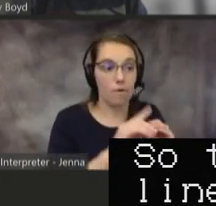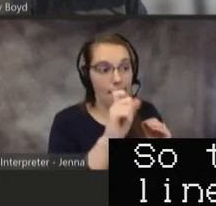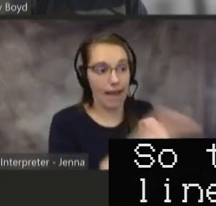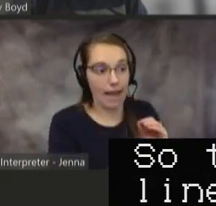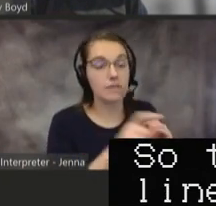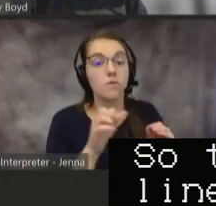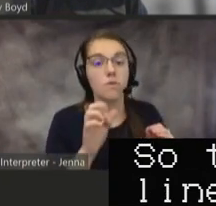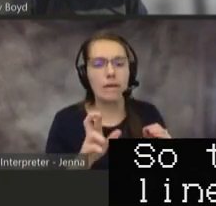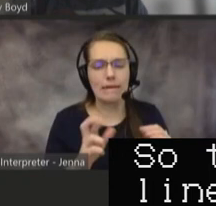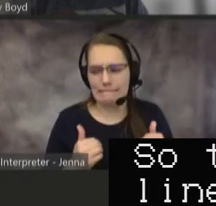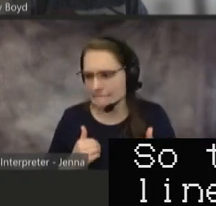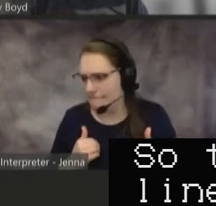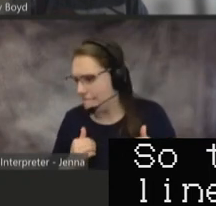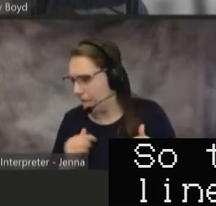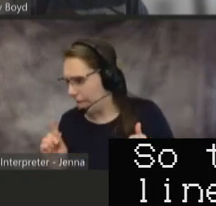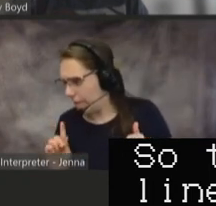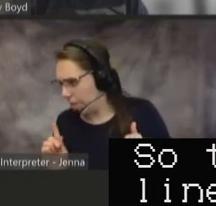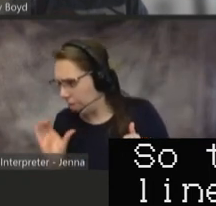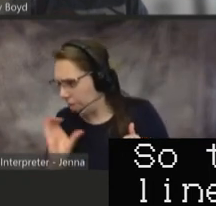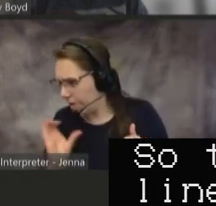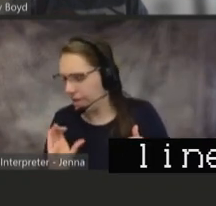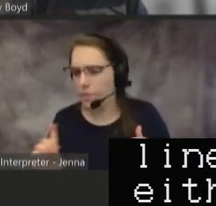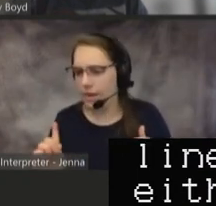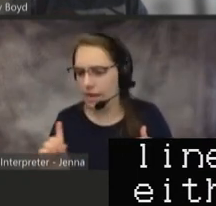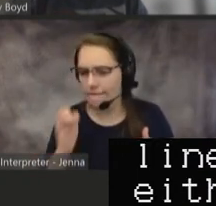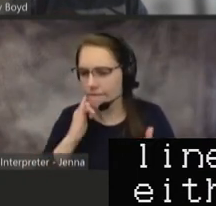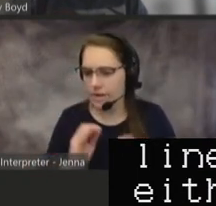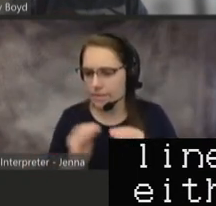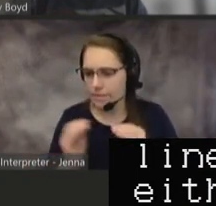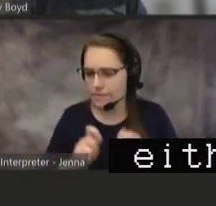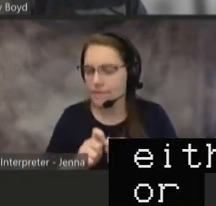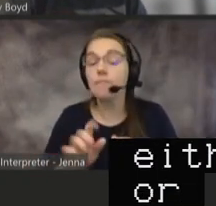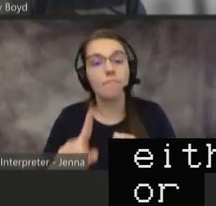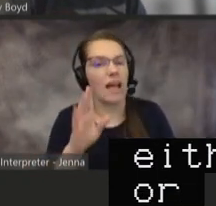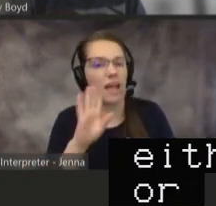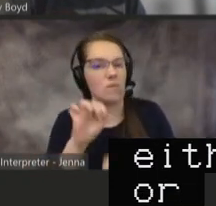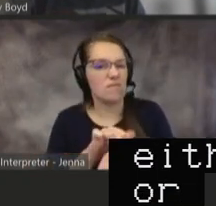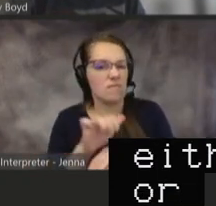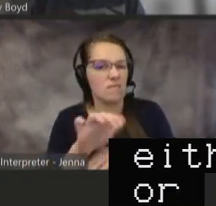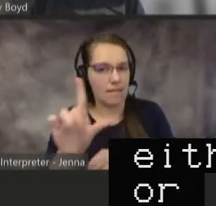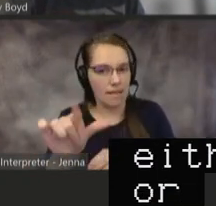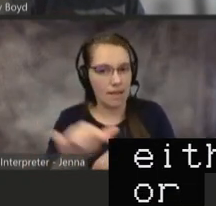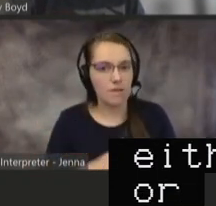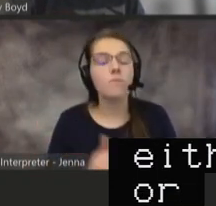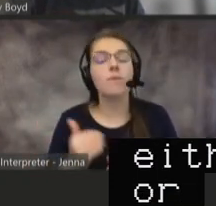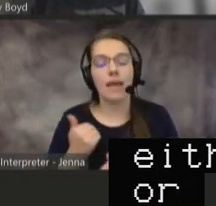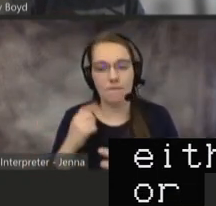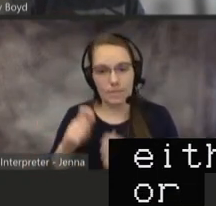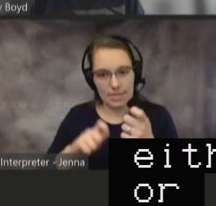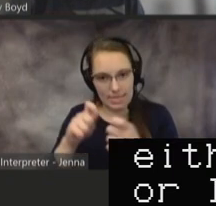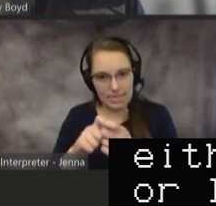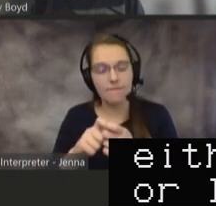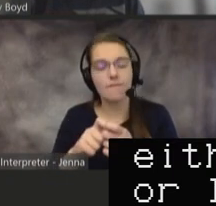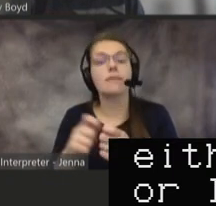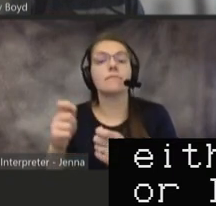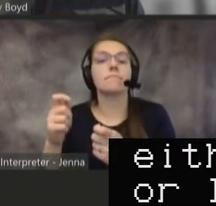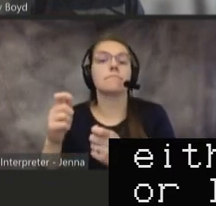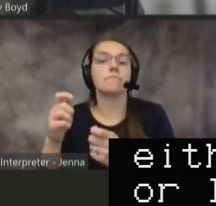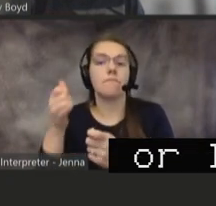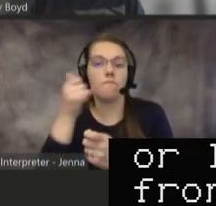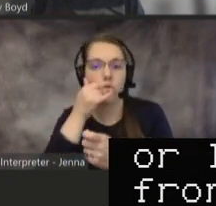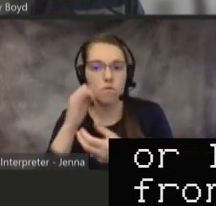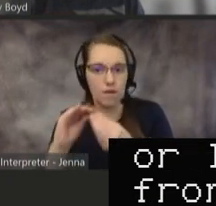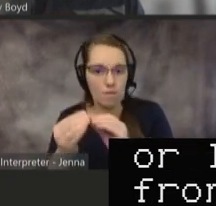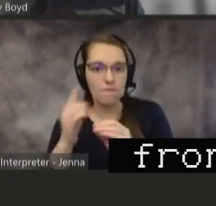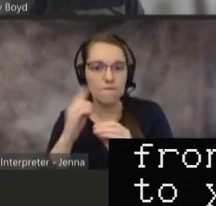I don't have it right in front of me, so I will send it to you guys afterwards. There is a dedicated ticket line for that. So yes, you